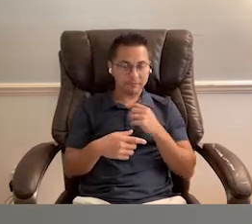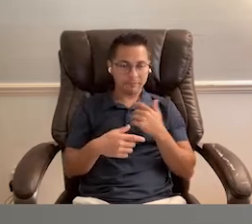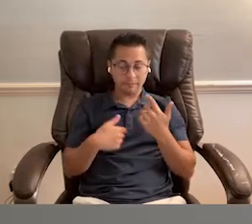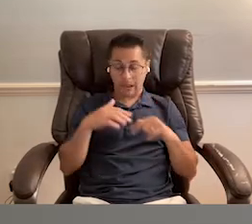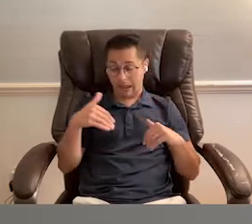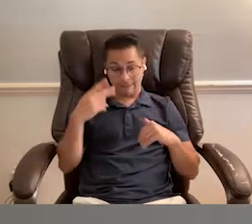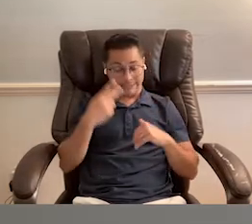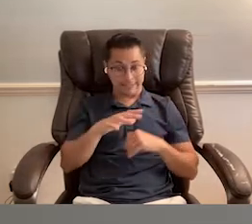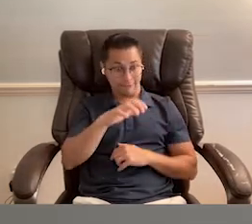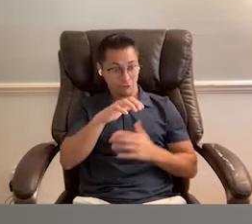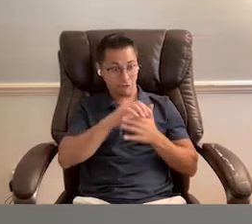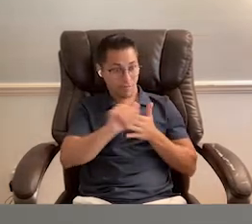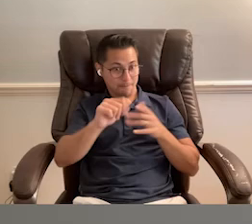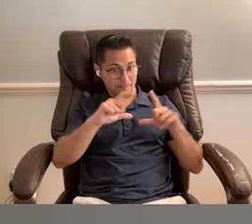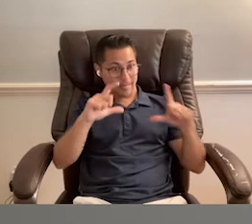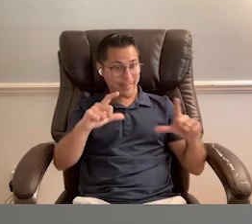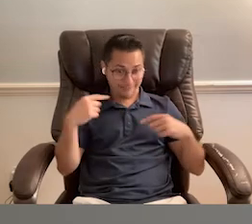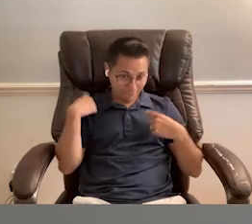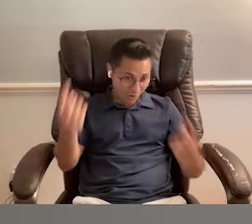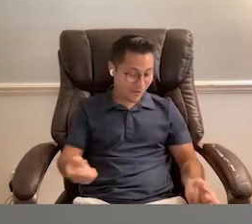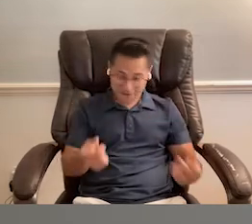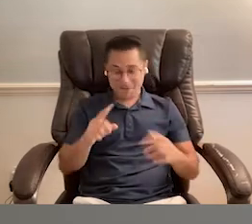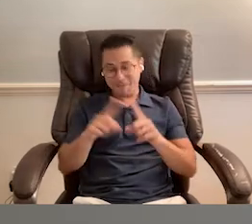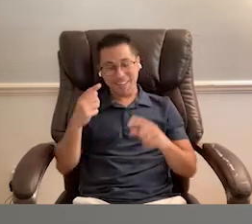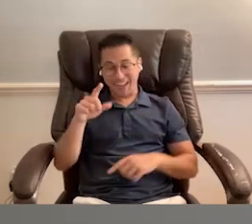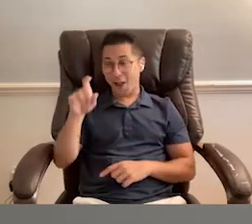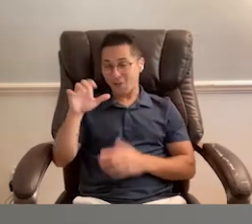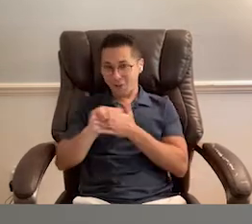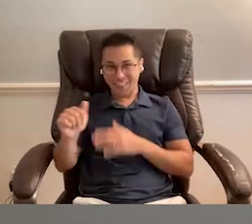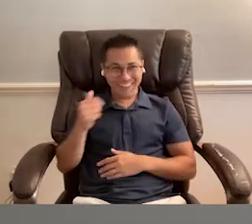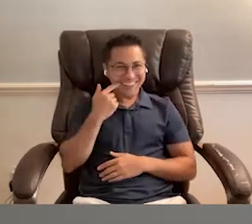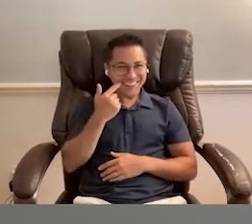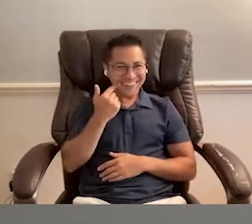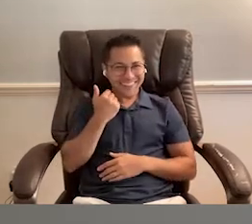I haven't seen a $500 bill in a long time. Let's do 150.